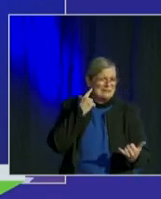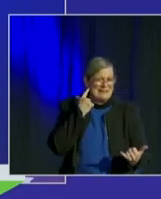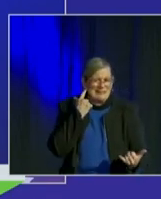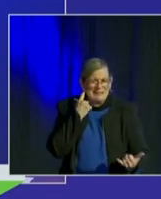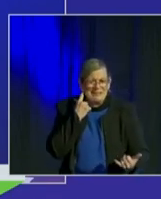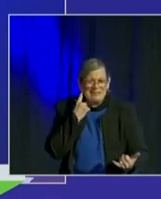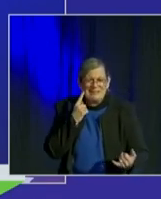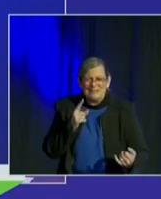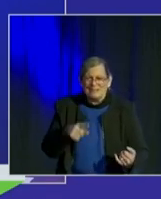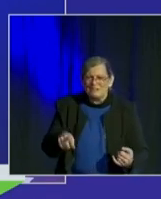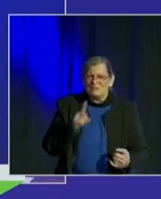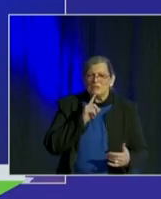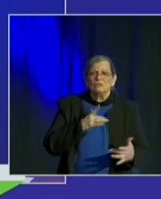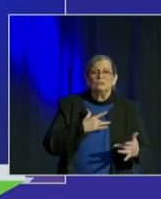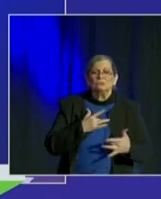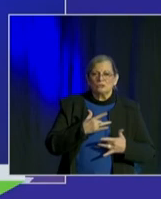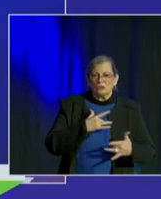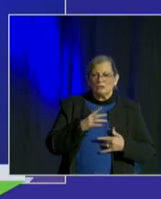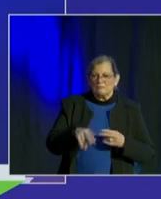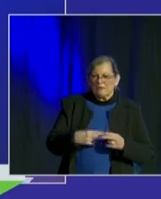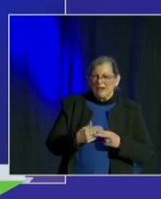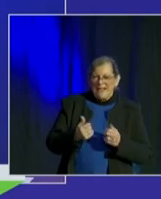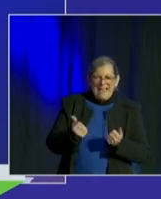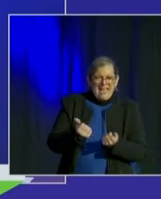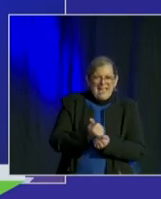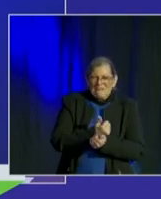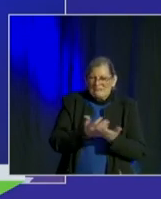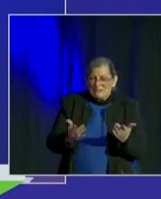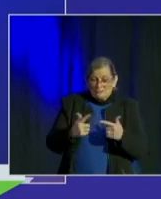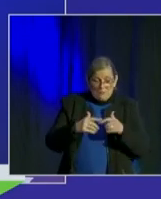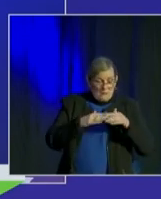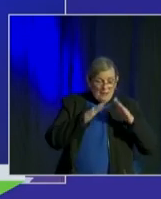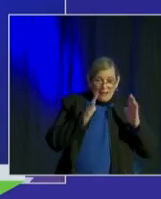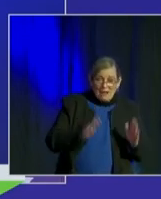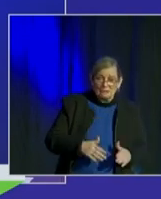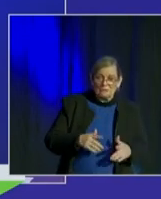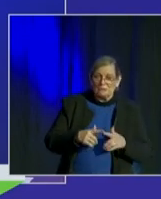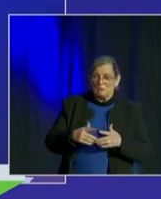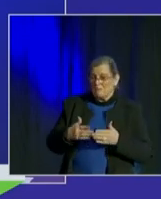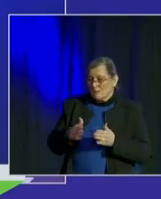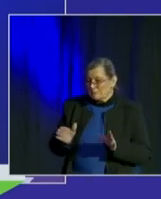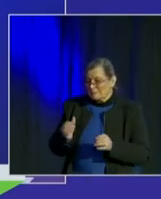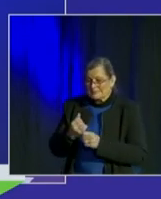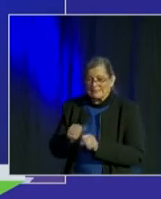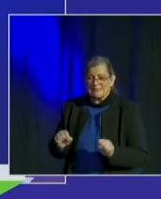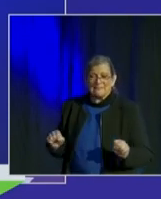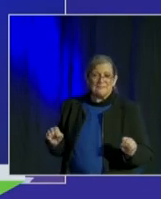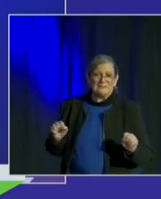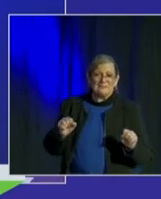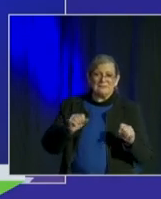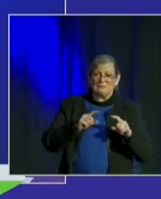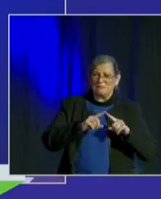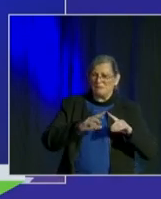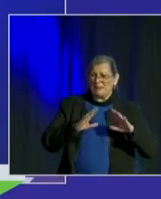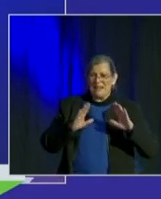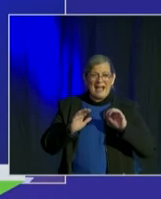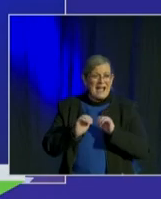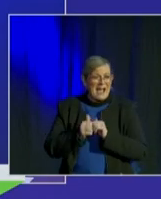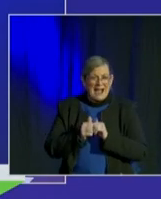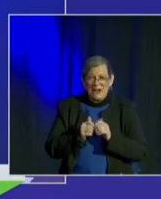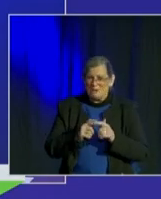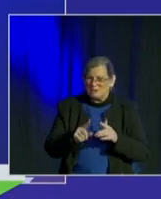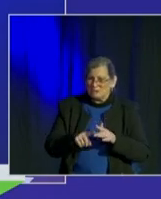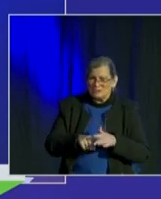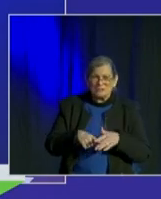people who are concerned from everything from housing to public safety to how you start